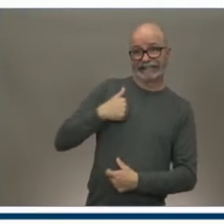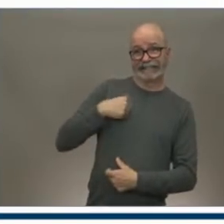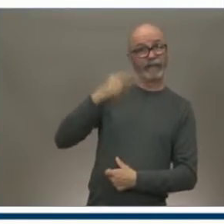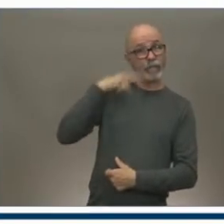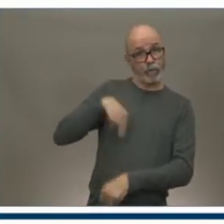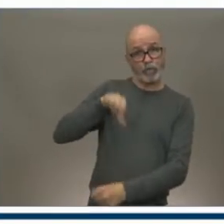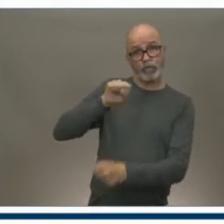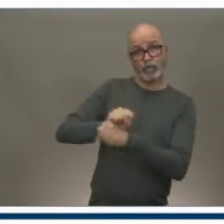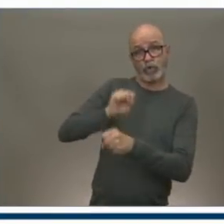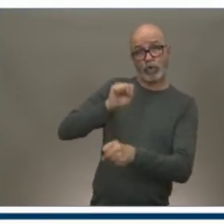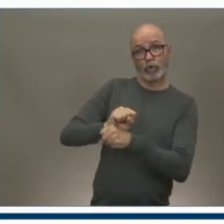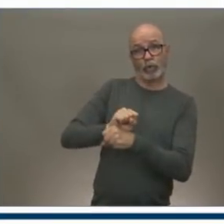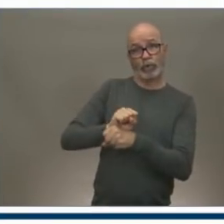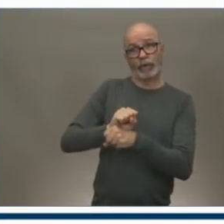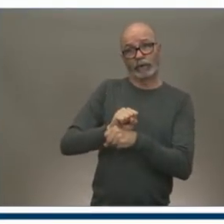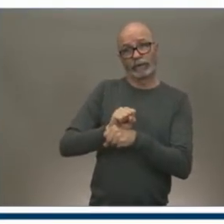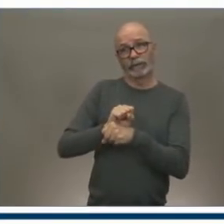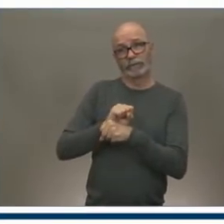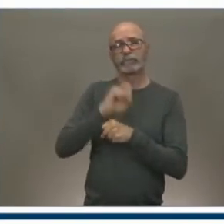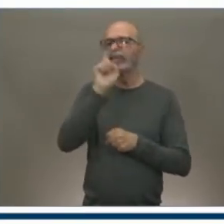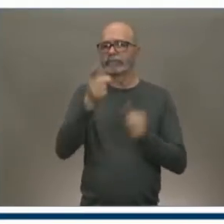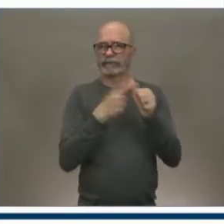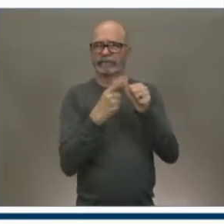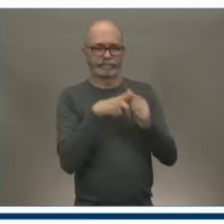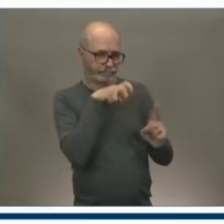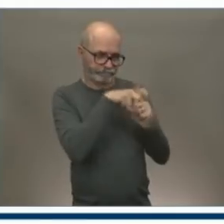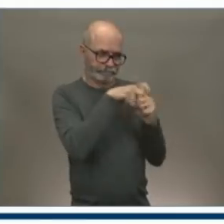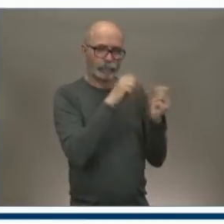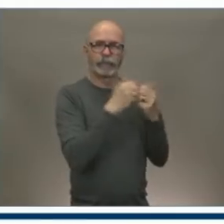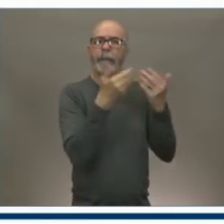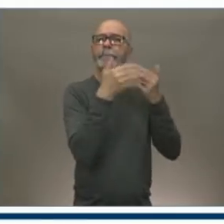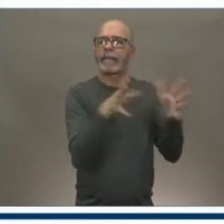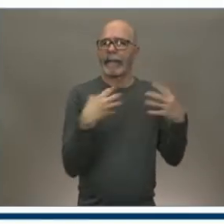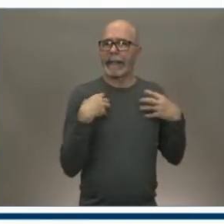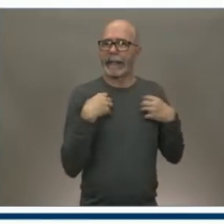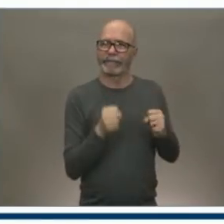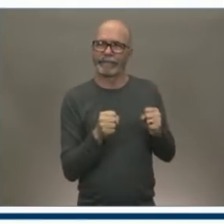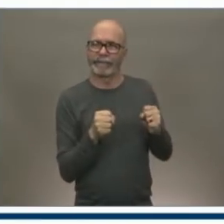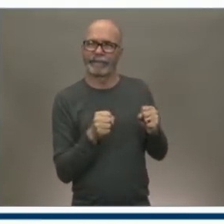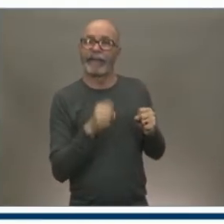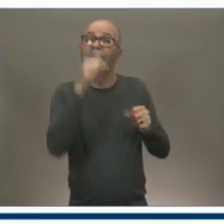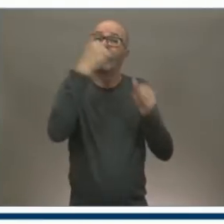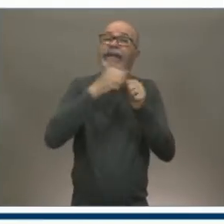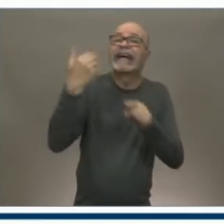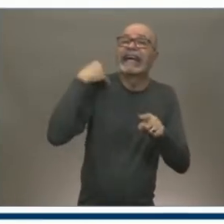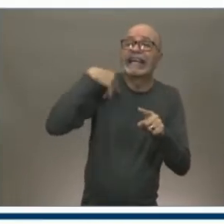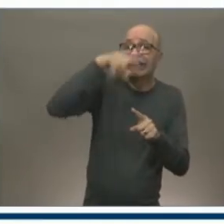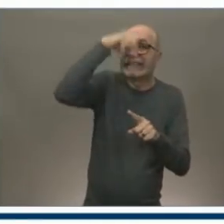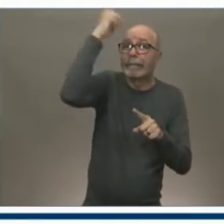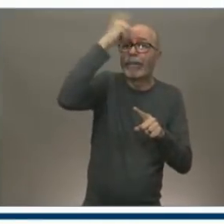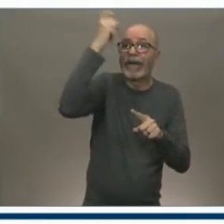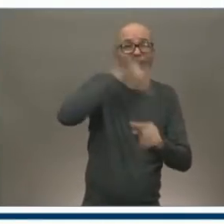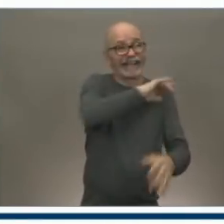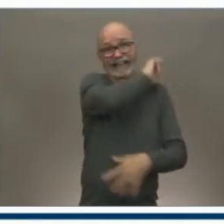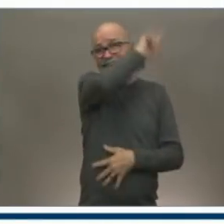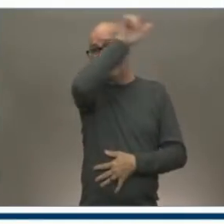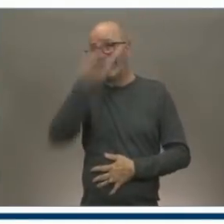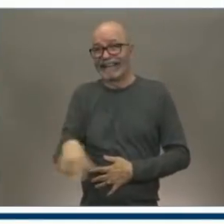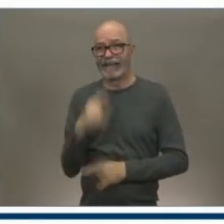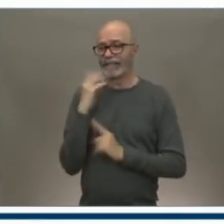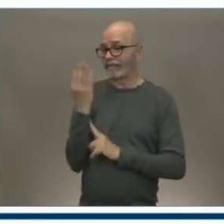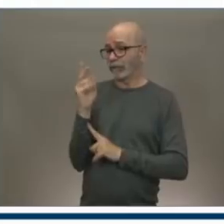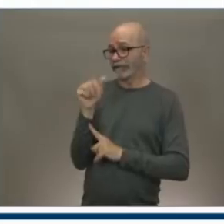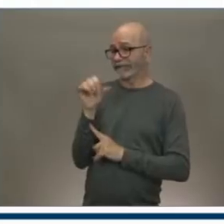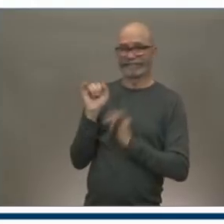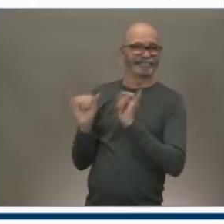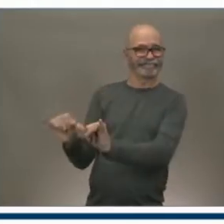with public health. I think it's pretty clear when they came in last summer, they had to isolate for the 14 days. They were monitored through that process.